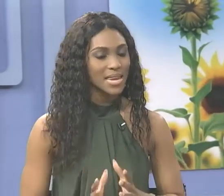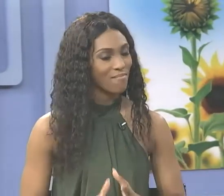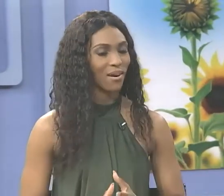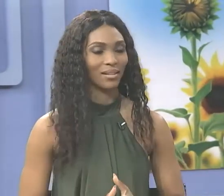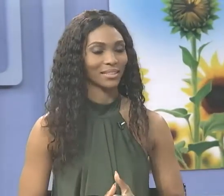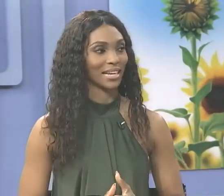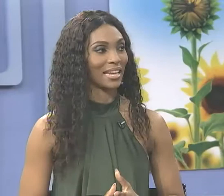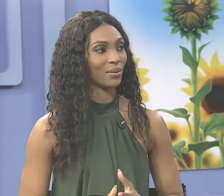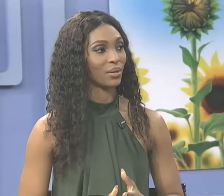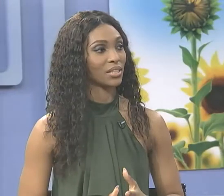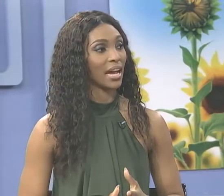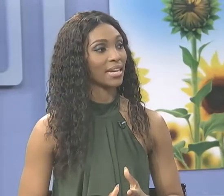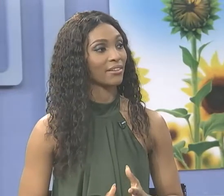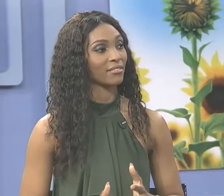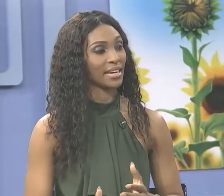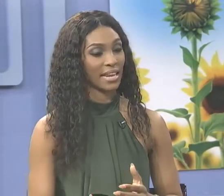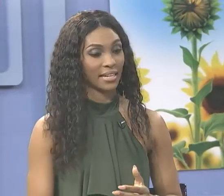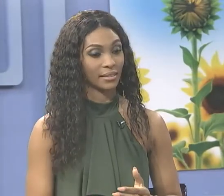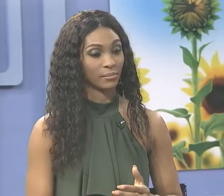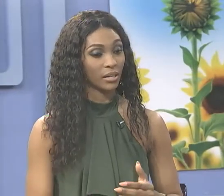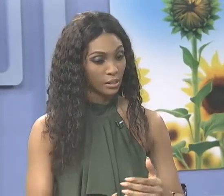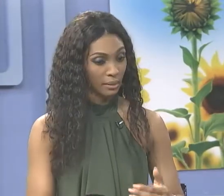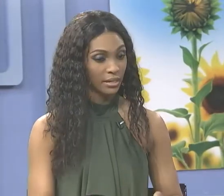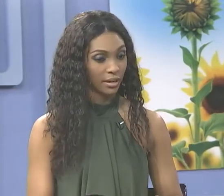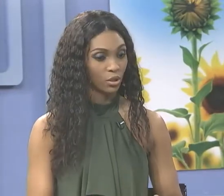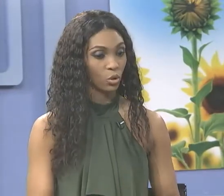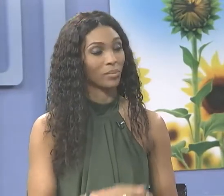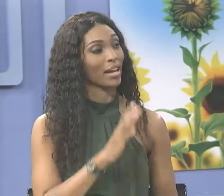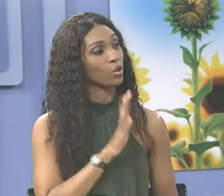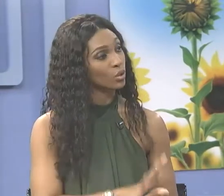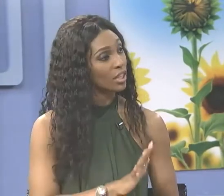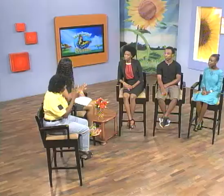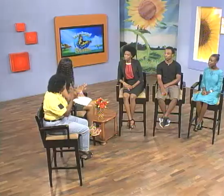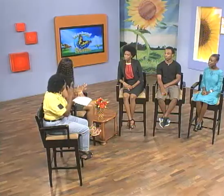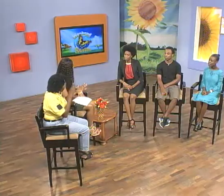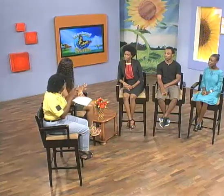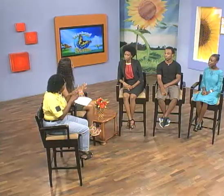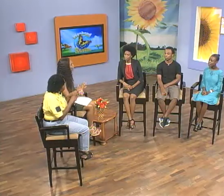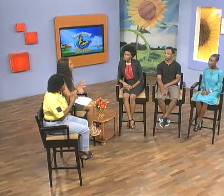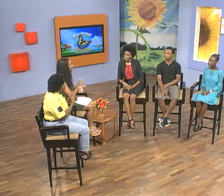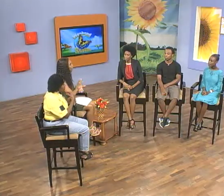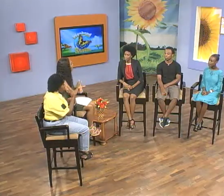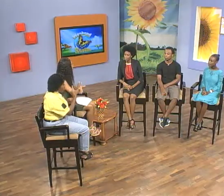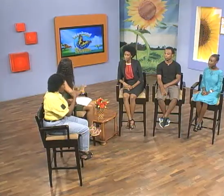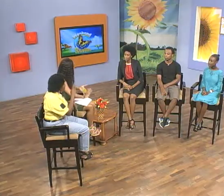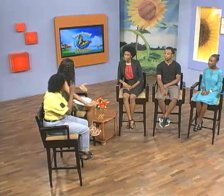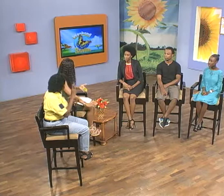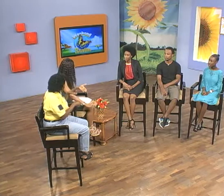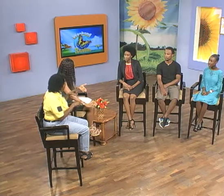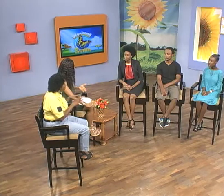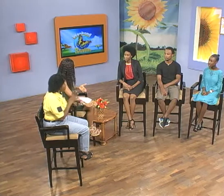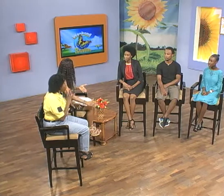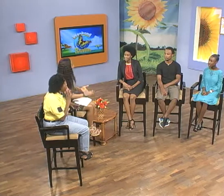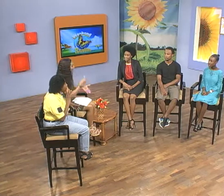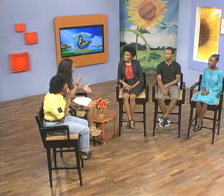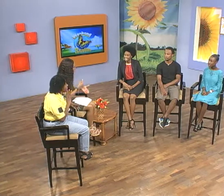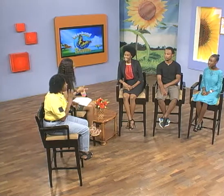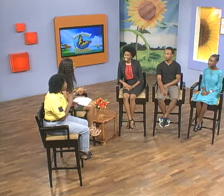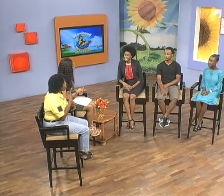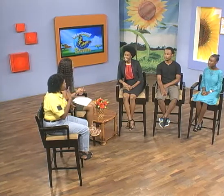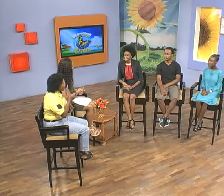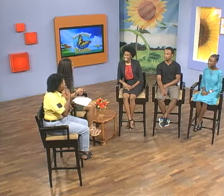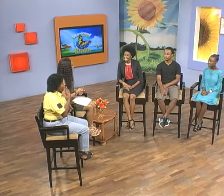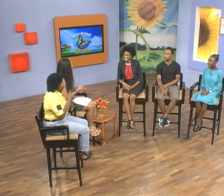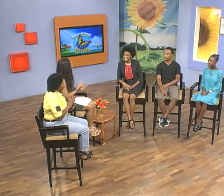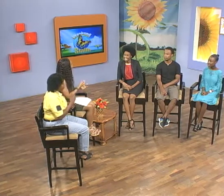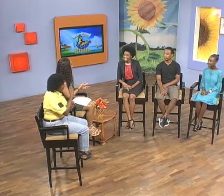minimal sign language. And I realized because my director told me I could not speak, that was one of the hardest periods for me. I was not